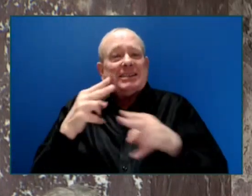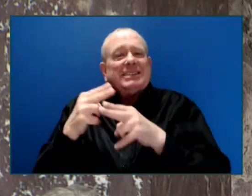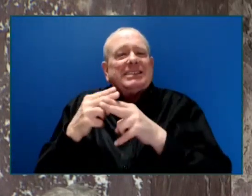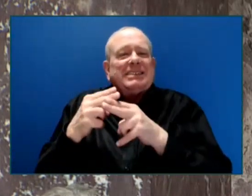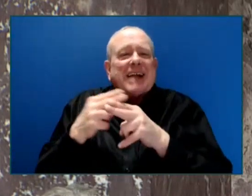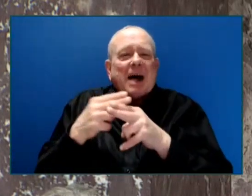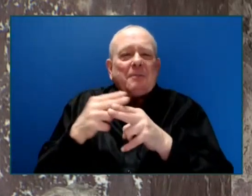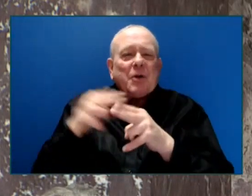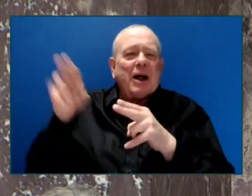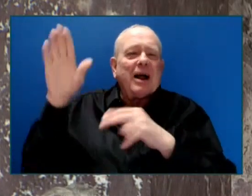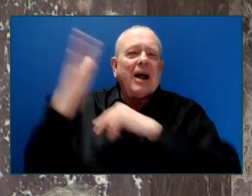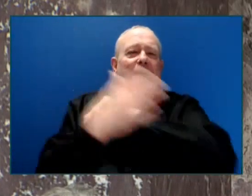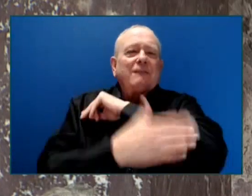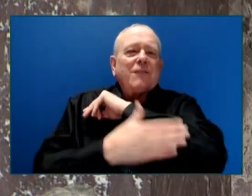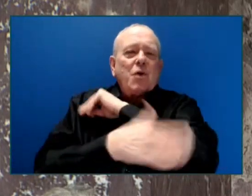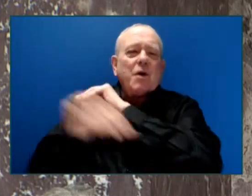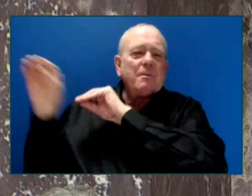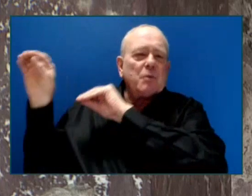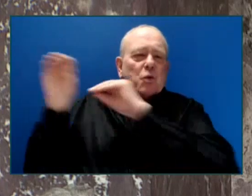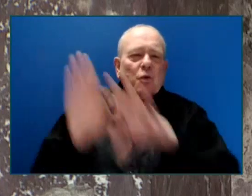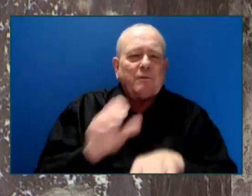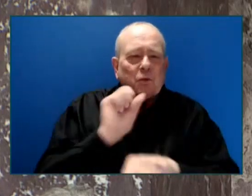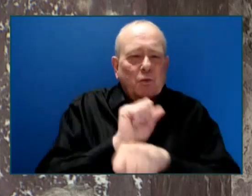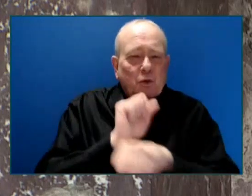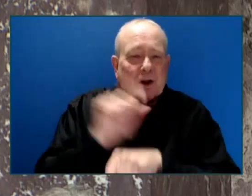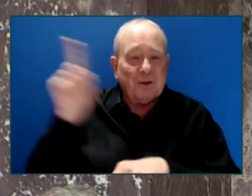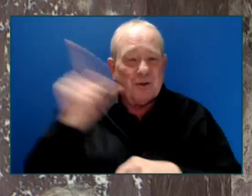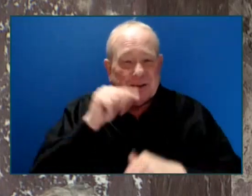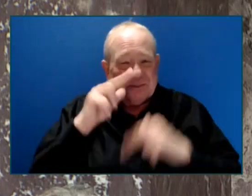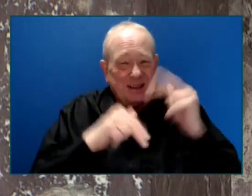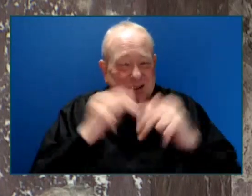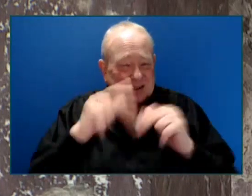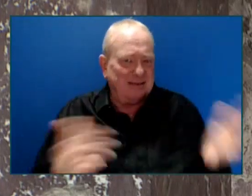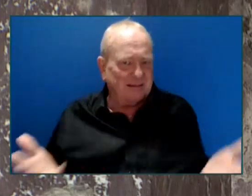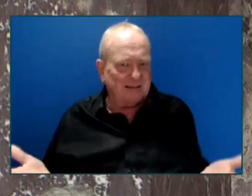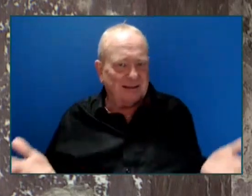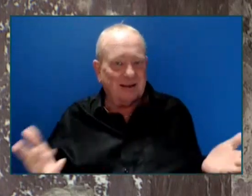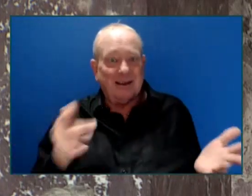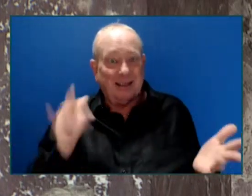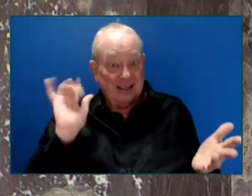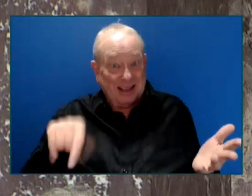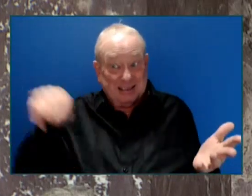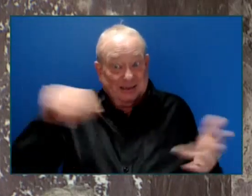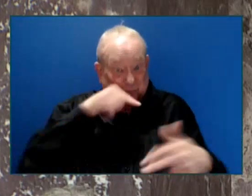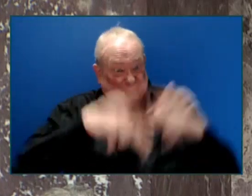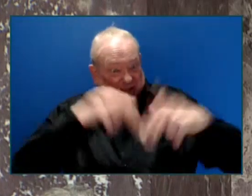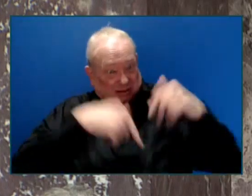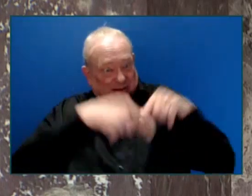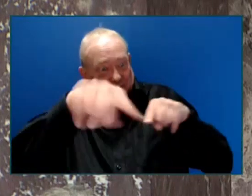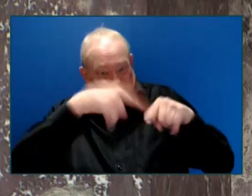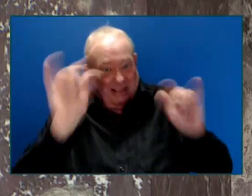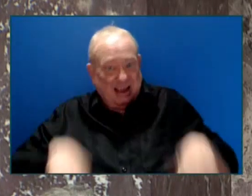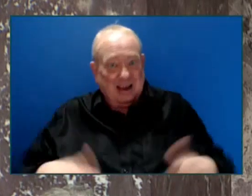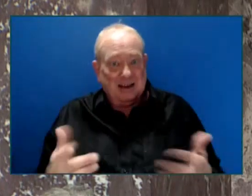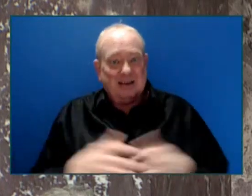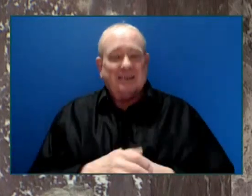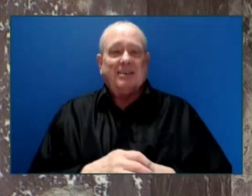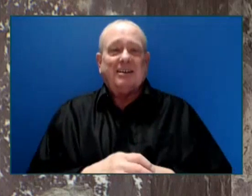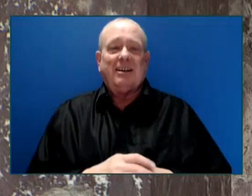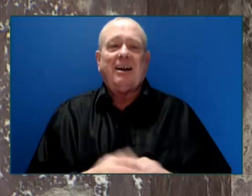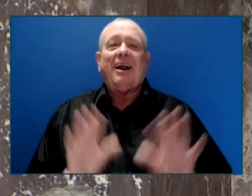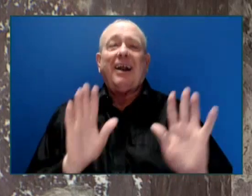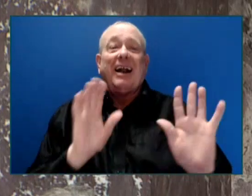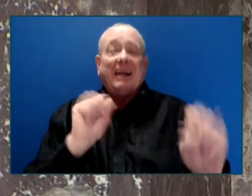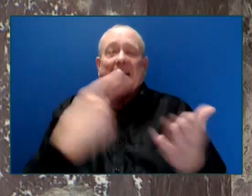workers that came in to work in the Richmond line. Oh yeah. Thank you. You know, we can talk about that at greater lengths,